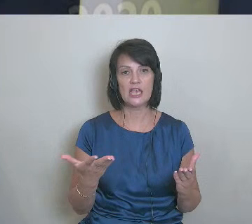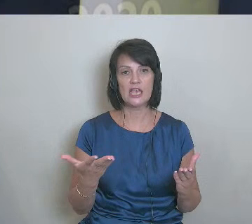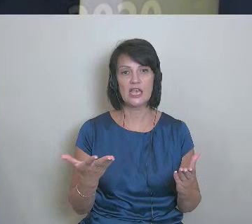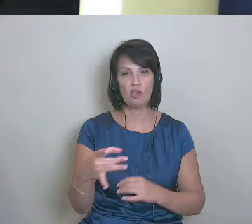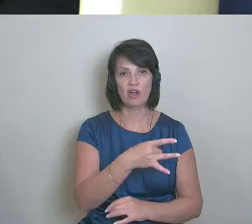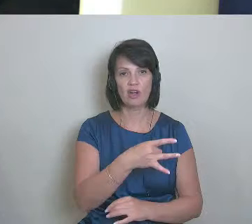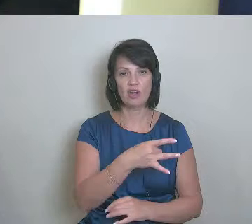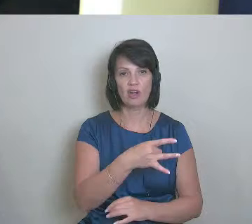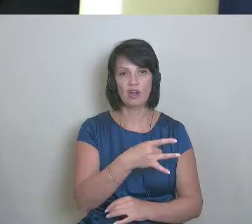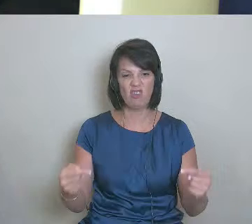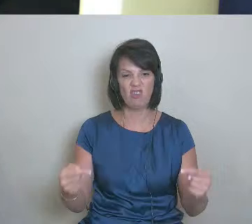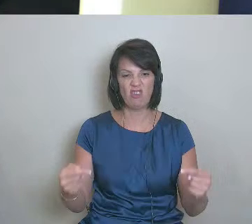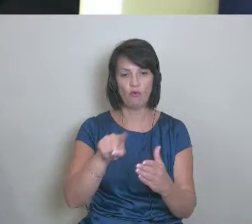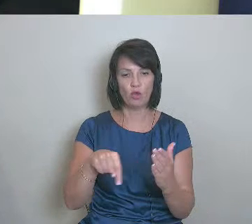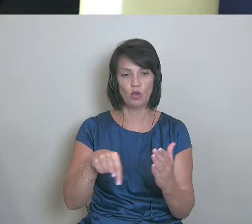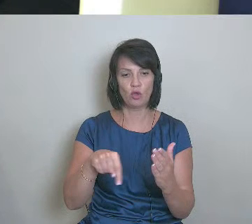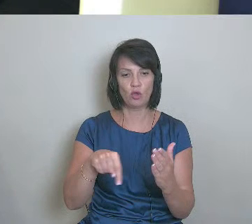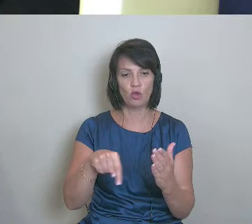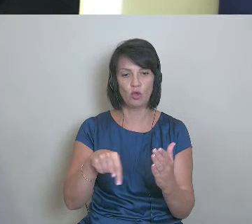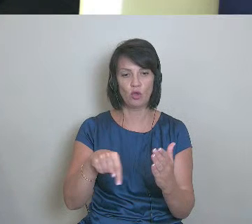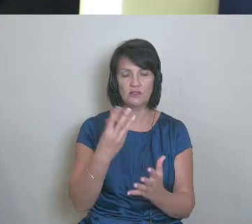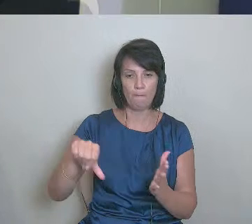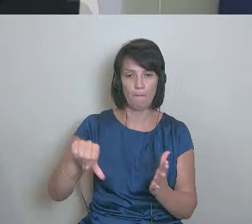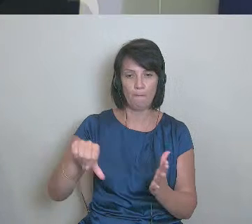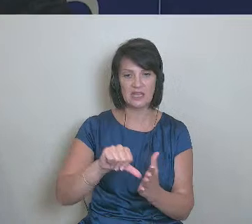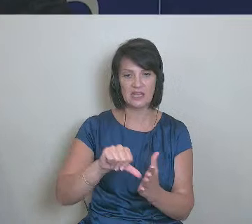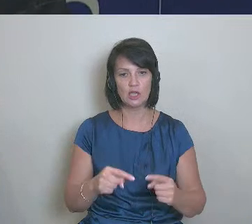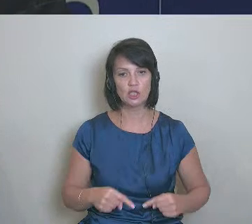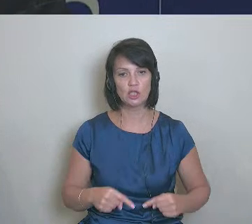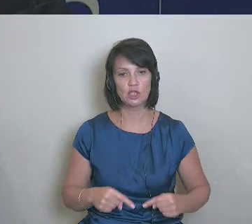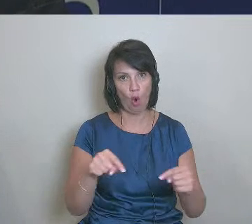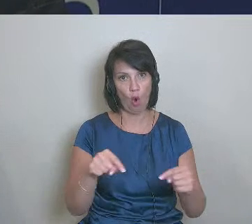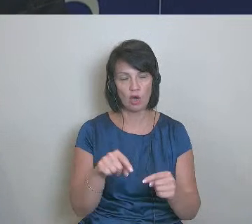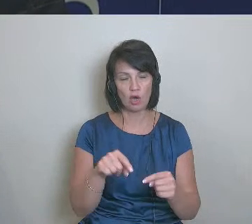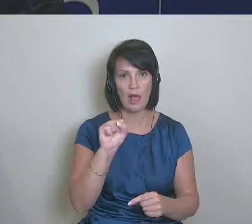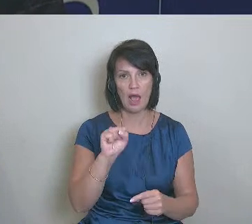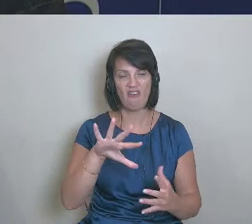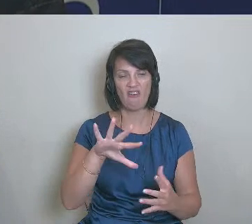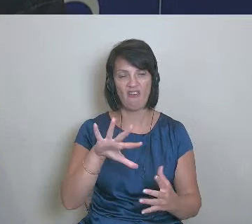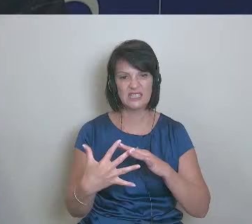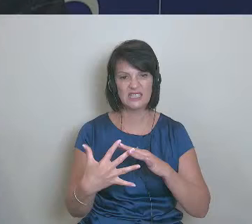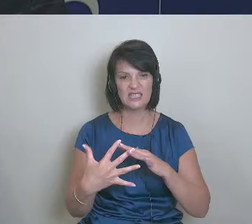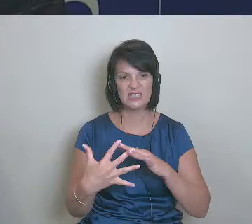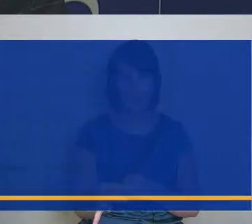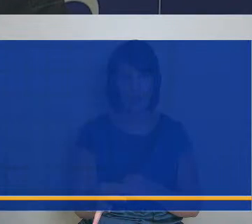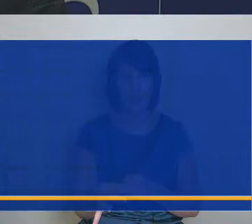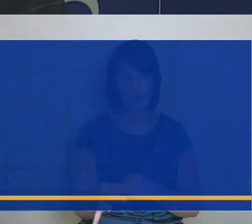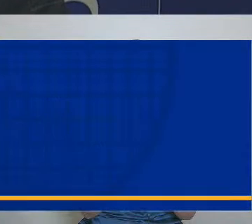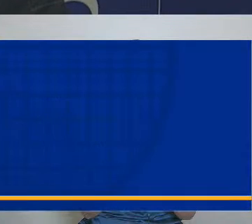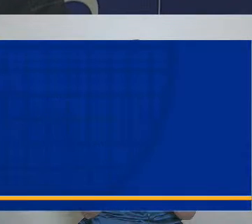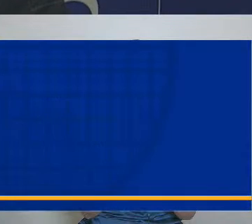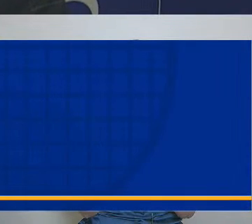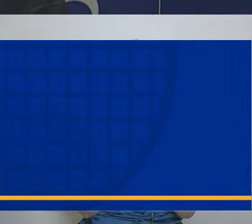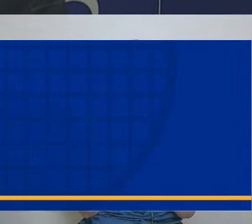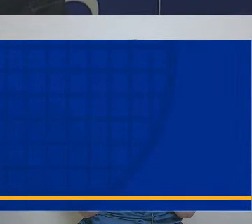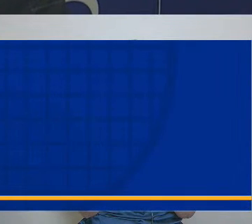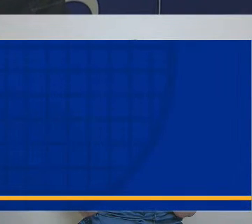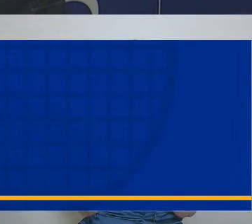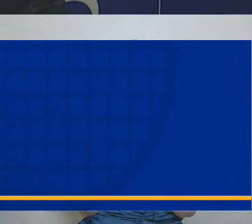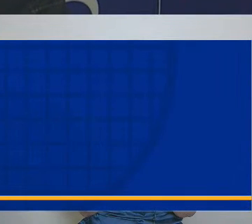the people who live in the rayon of the city have their own representative body, but in the villages,